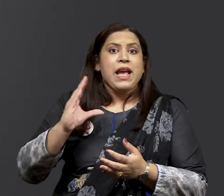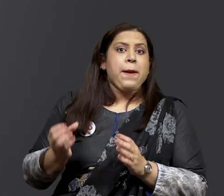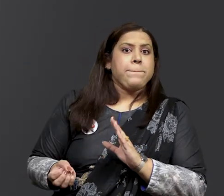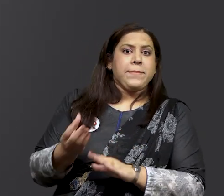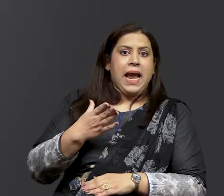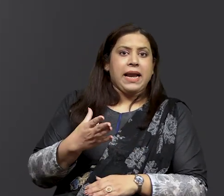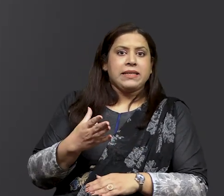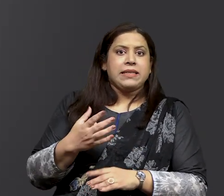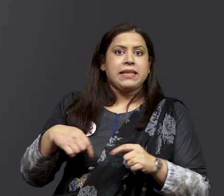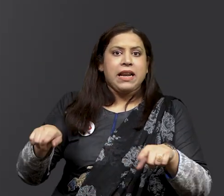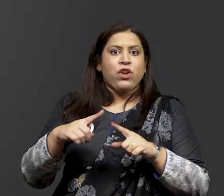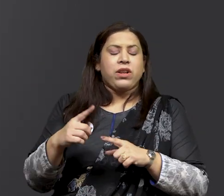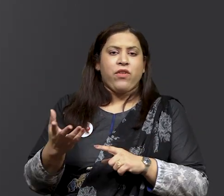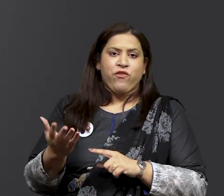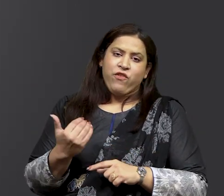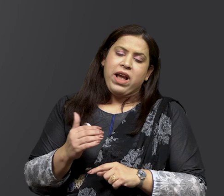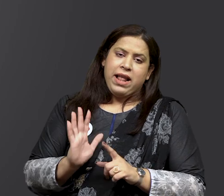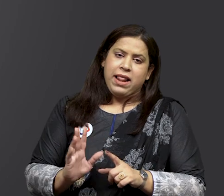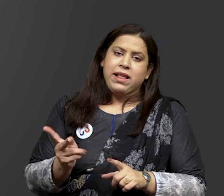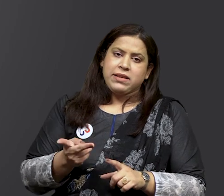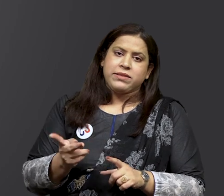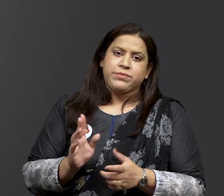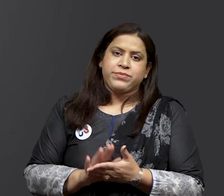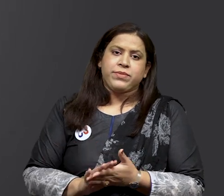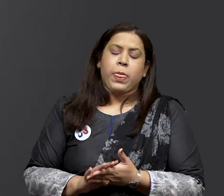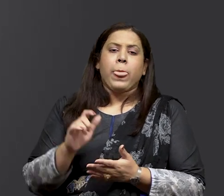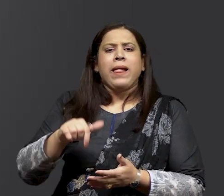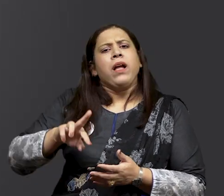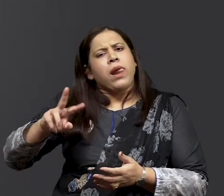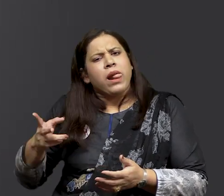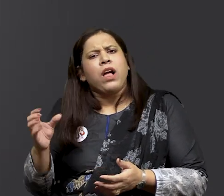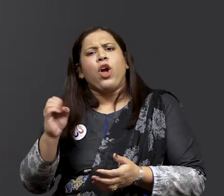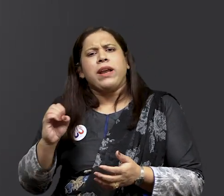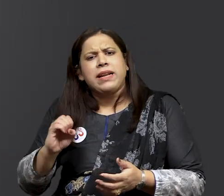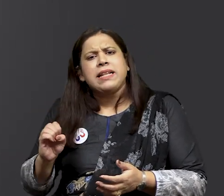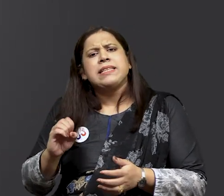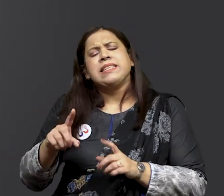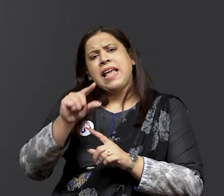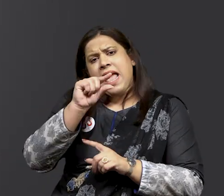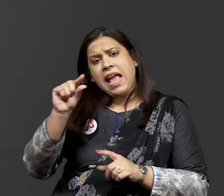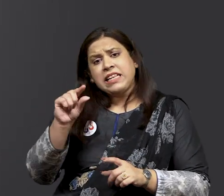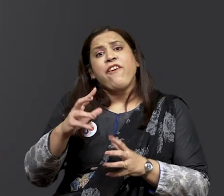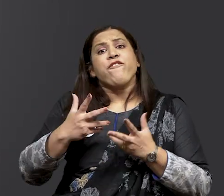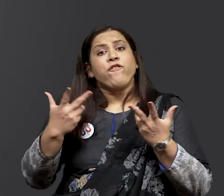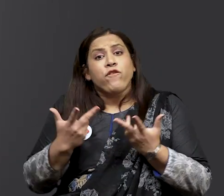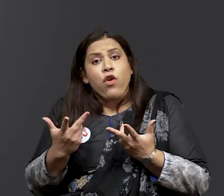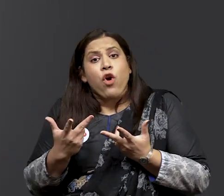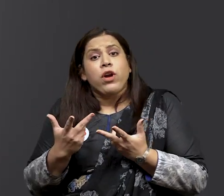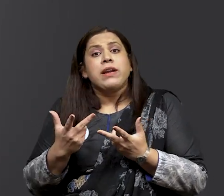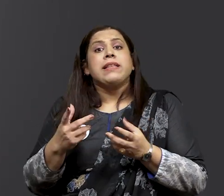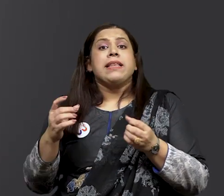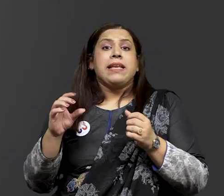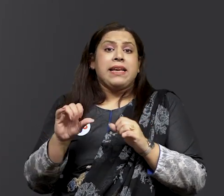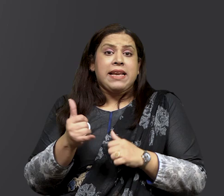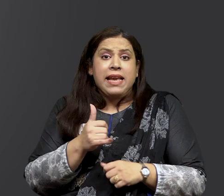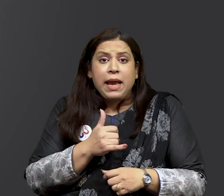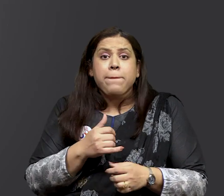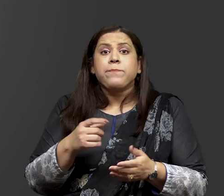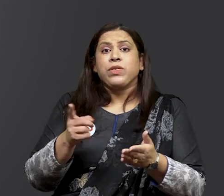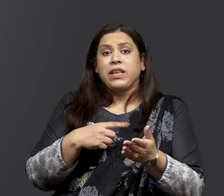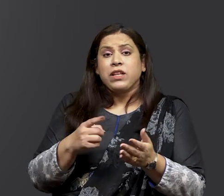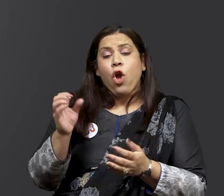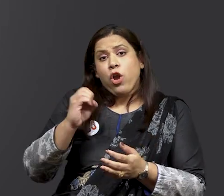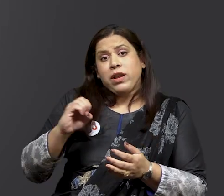an impact on ground as well. In terms of where we see the organization heading, or what the eventual aim is